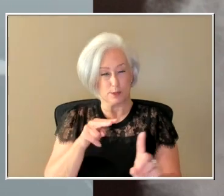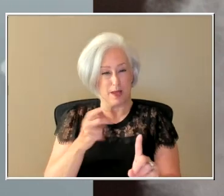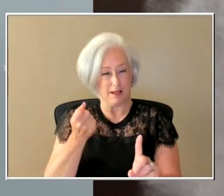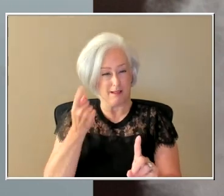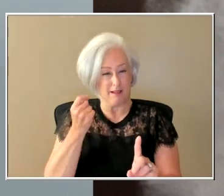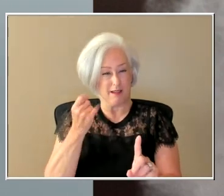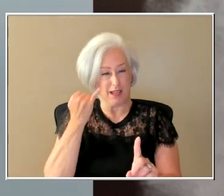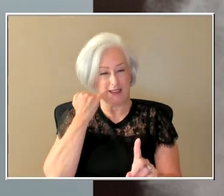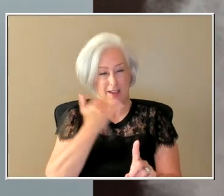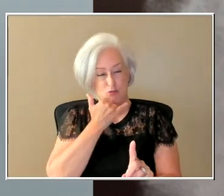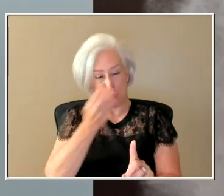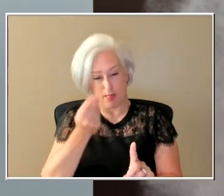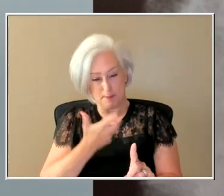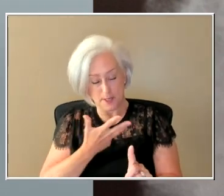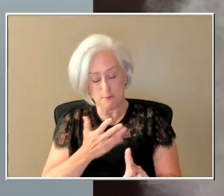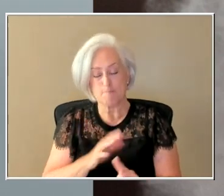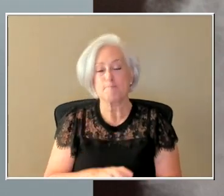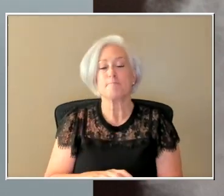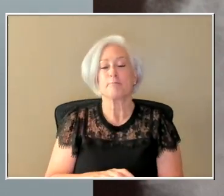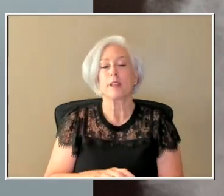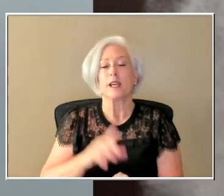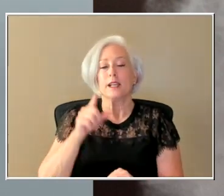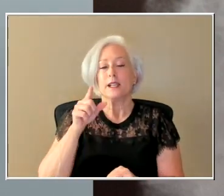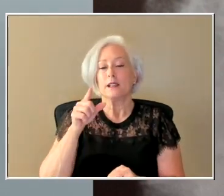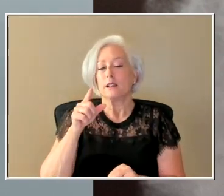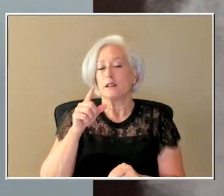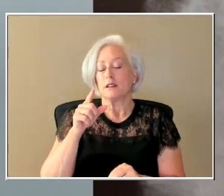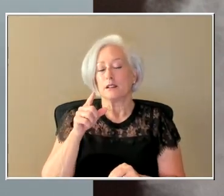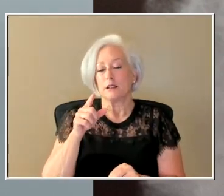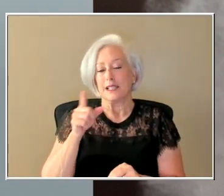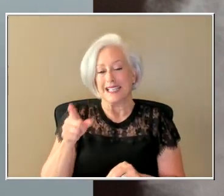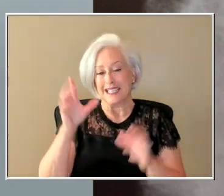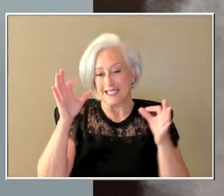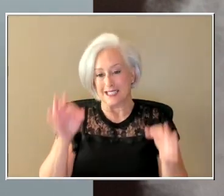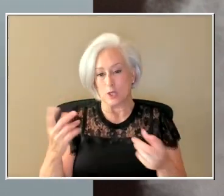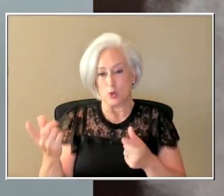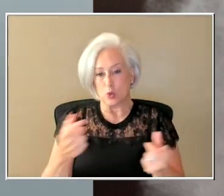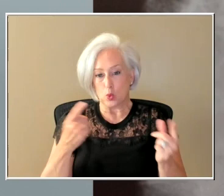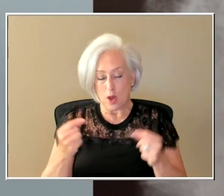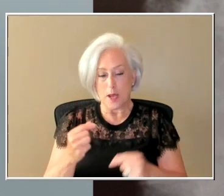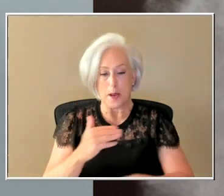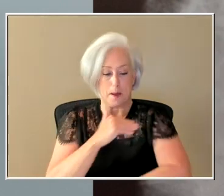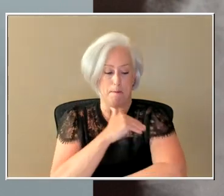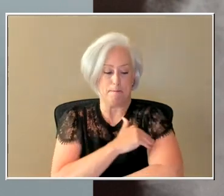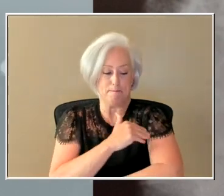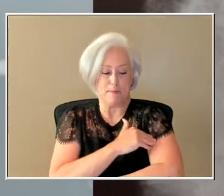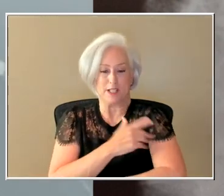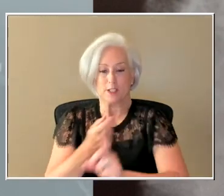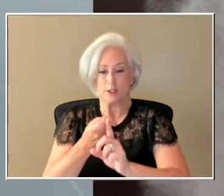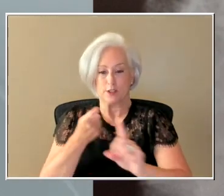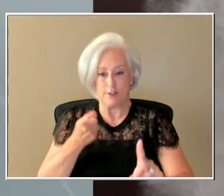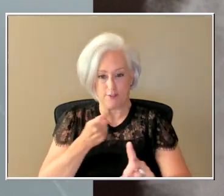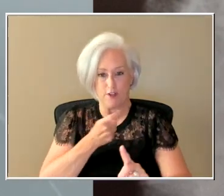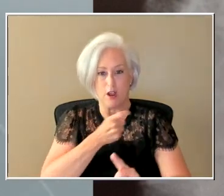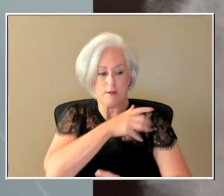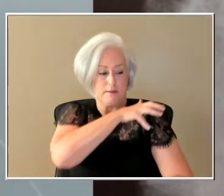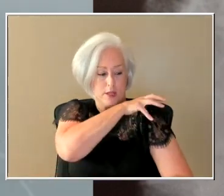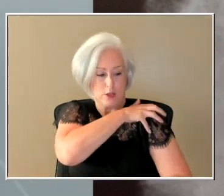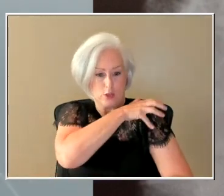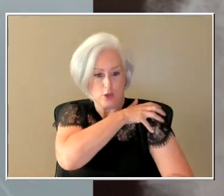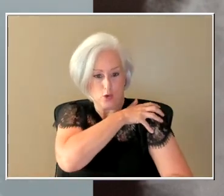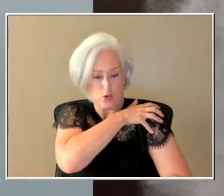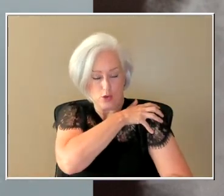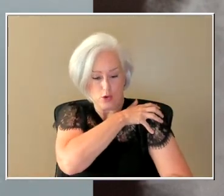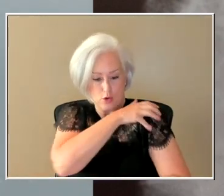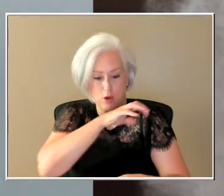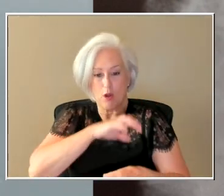Doc, he ended up taking all the muscles of the shoulder which form in the tendons, took all those off, and then you